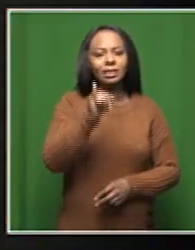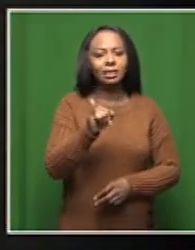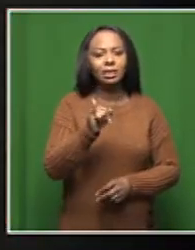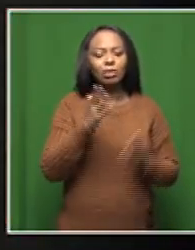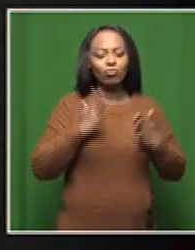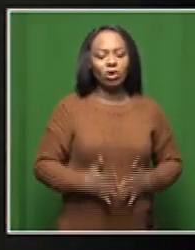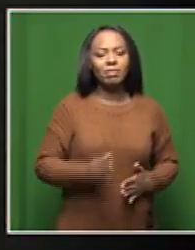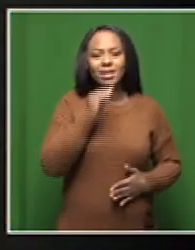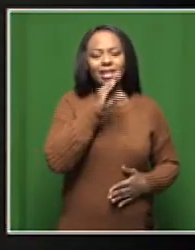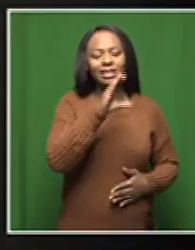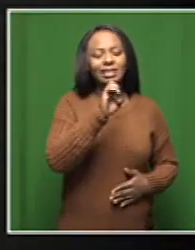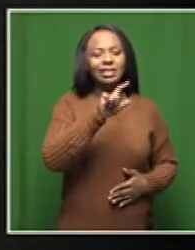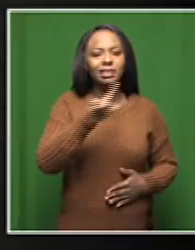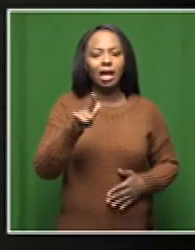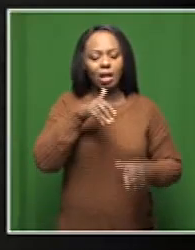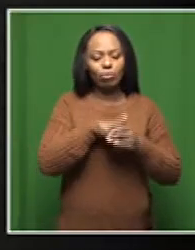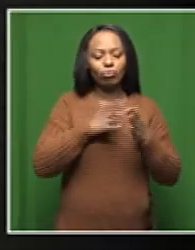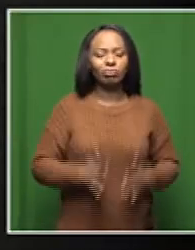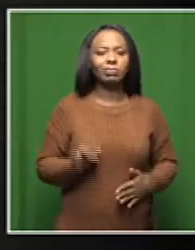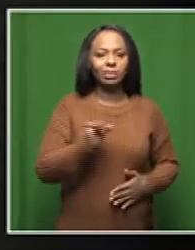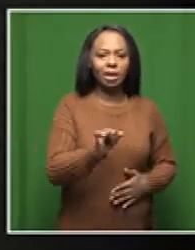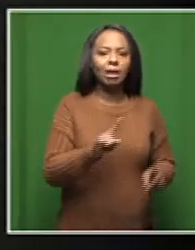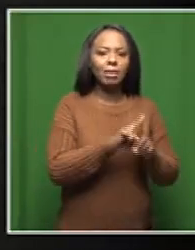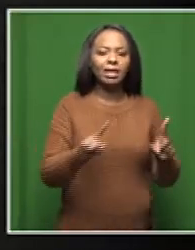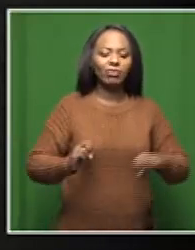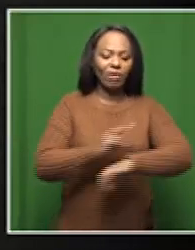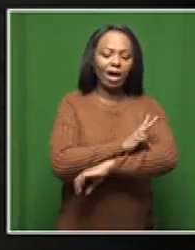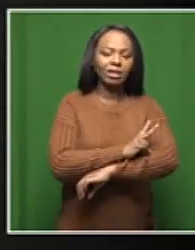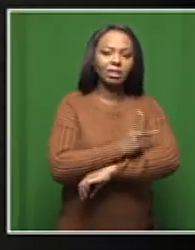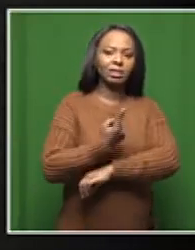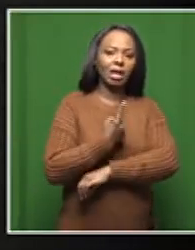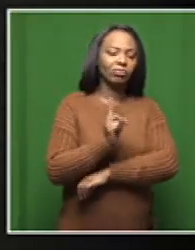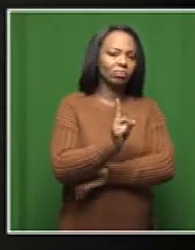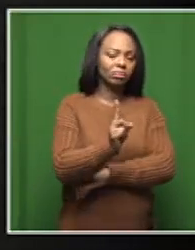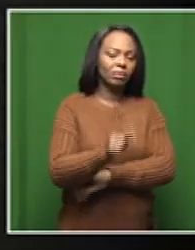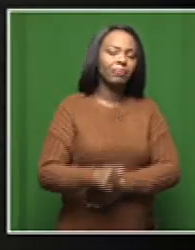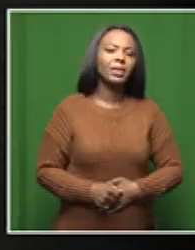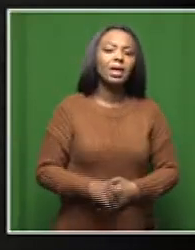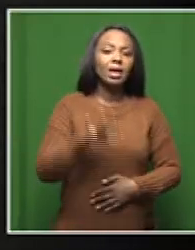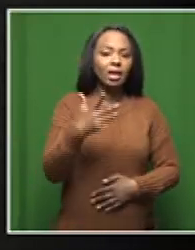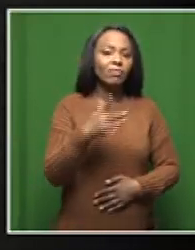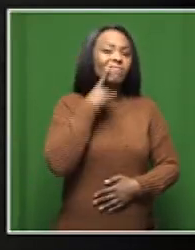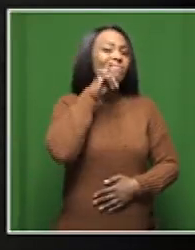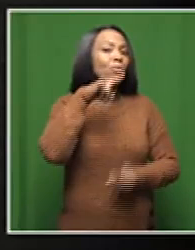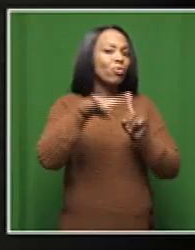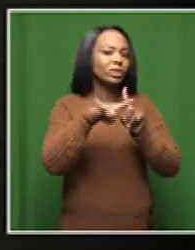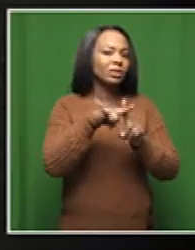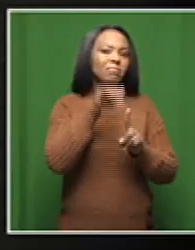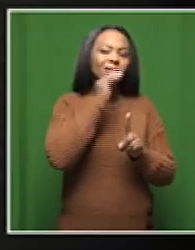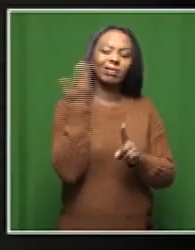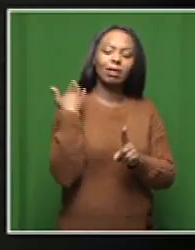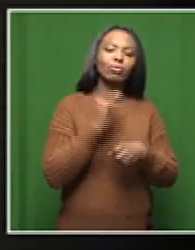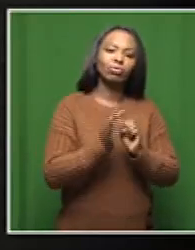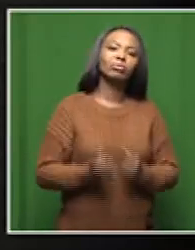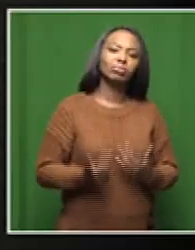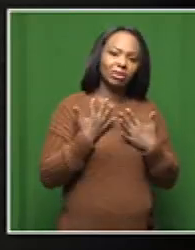which are involved in the immune response, but not the virus itself. So in other words, if you test positive, it means you've been infected.